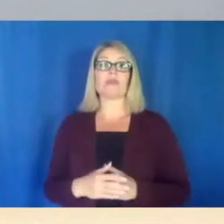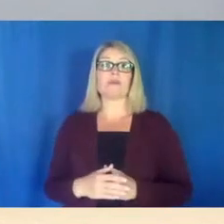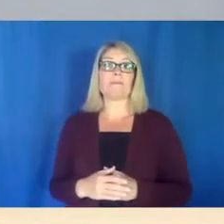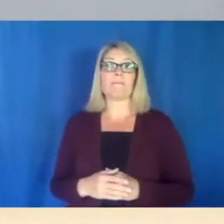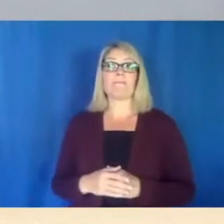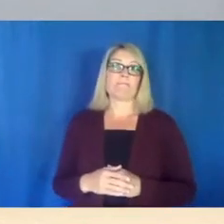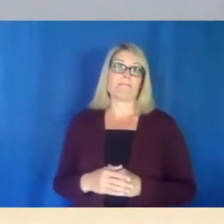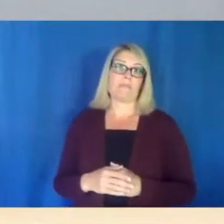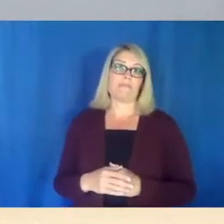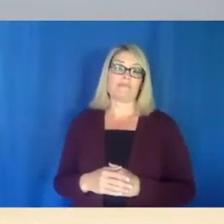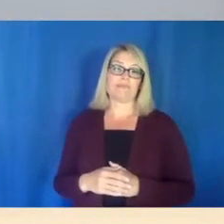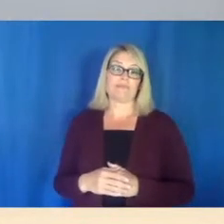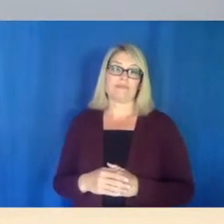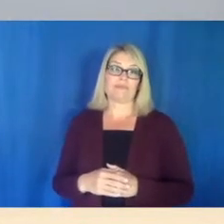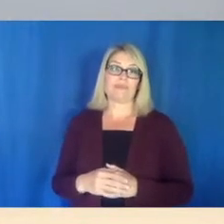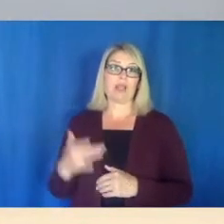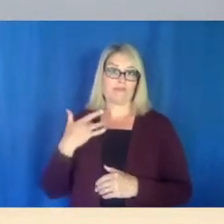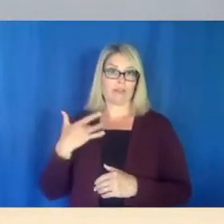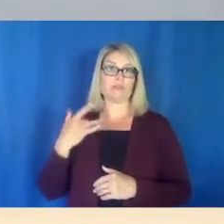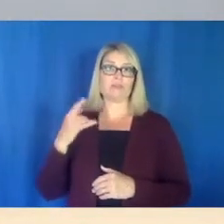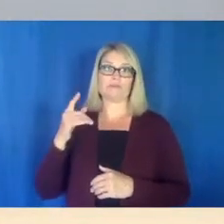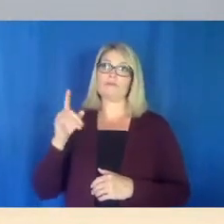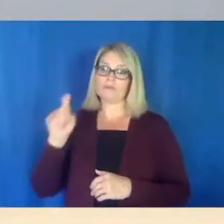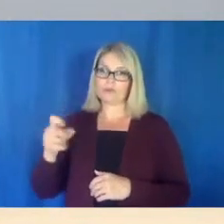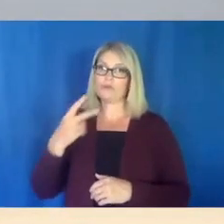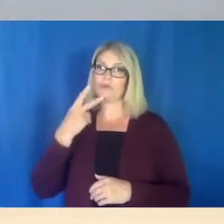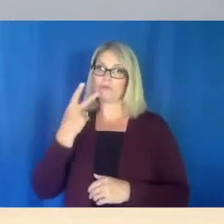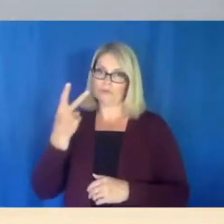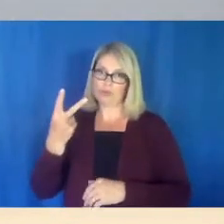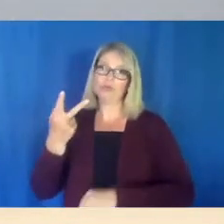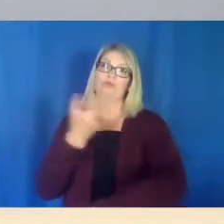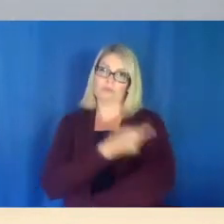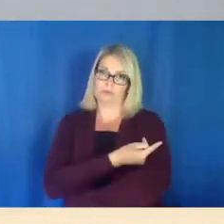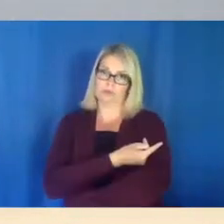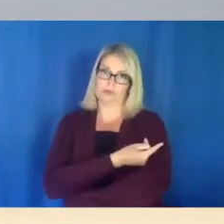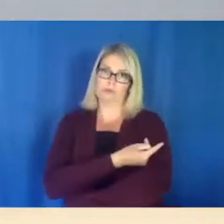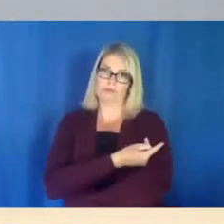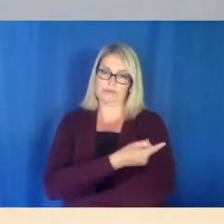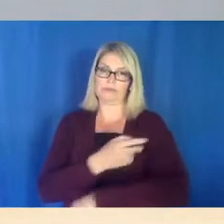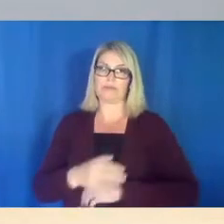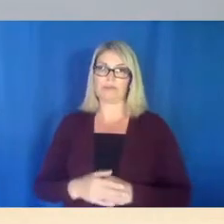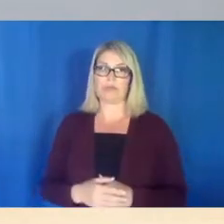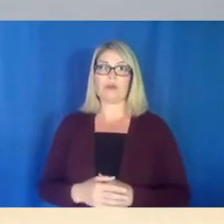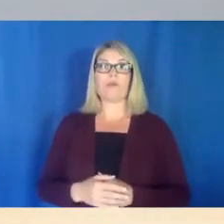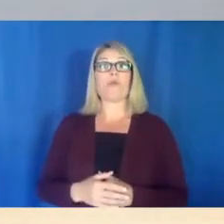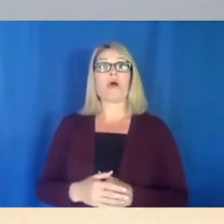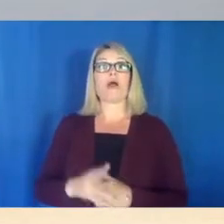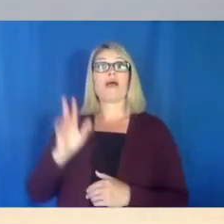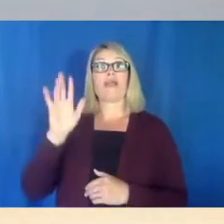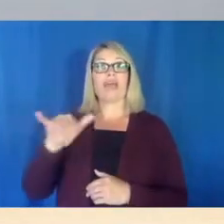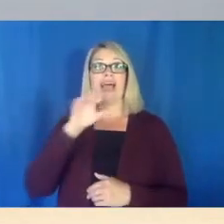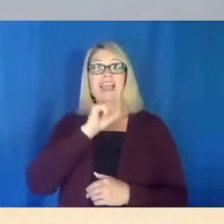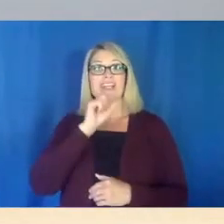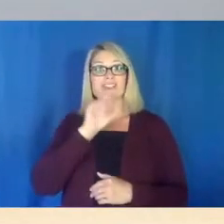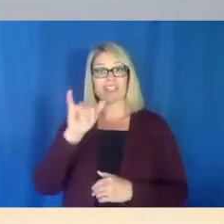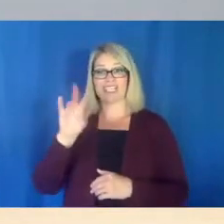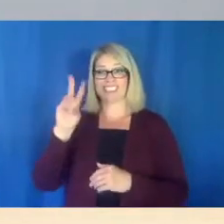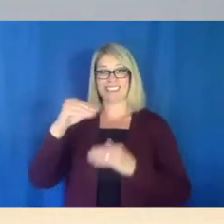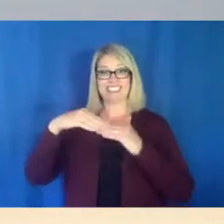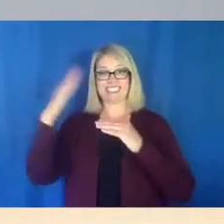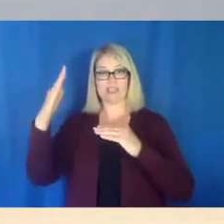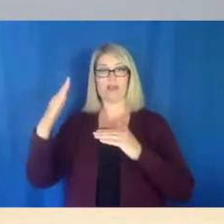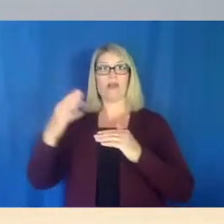have 2 doses, really important because that age group has ended up more often in hospital or